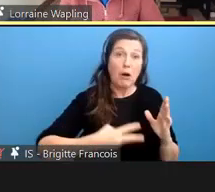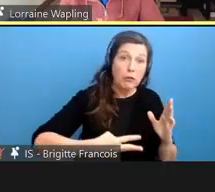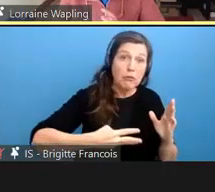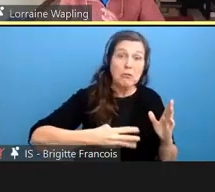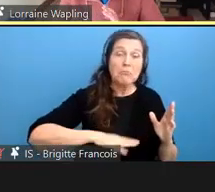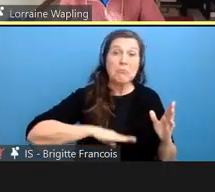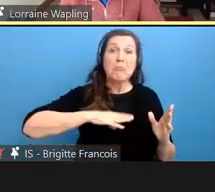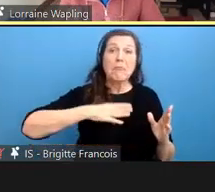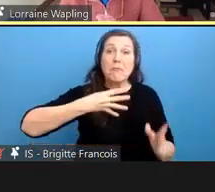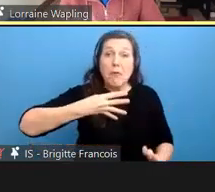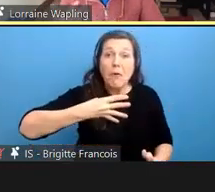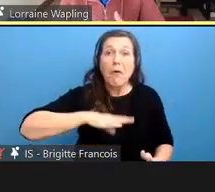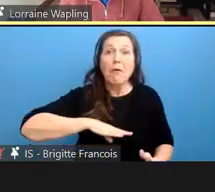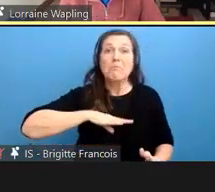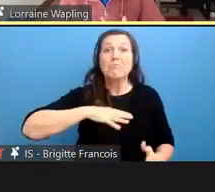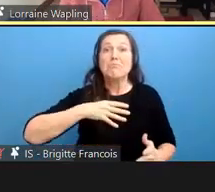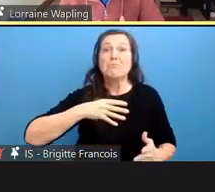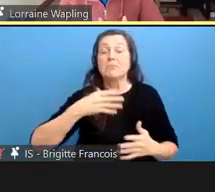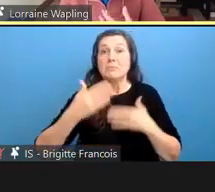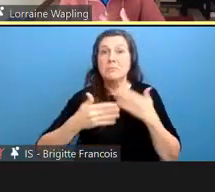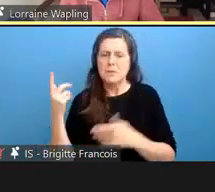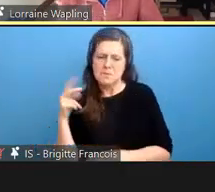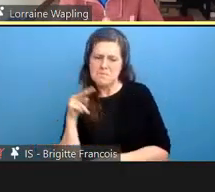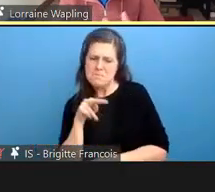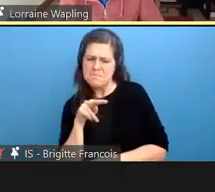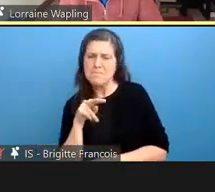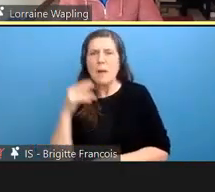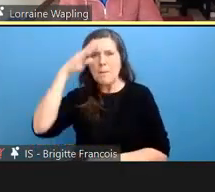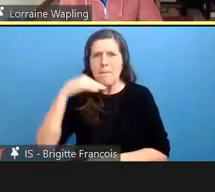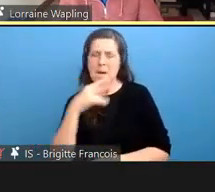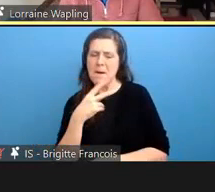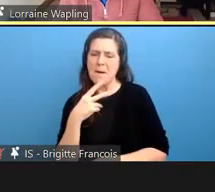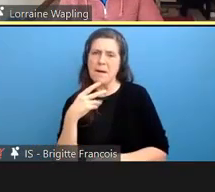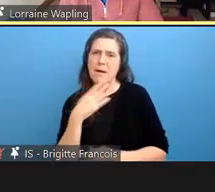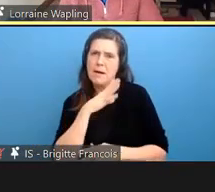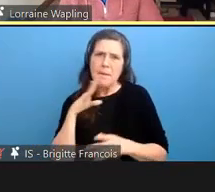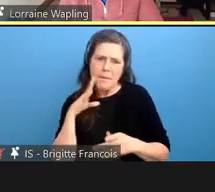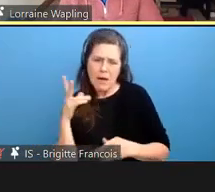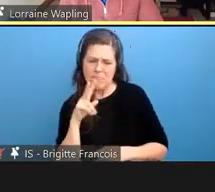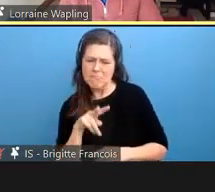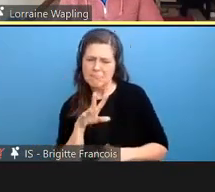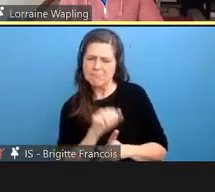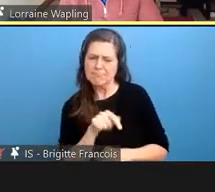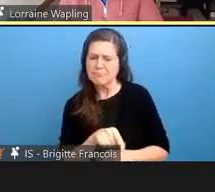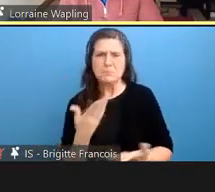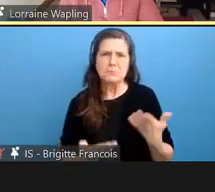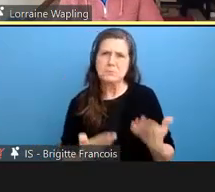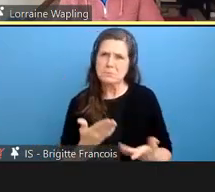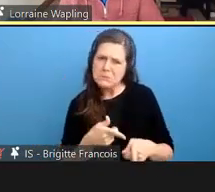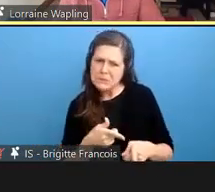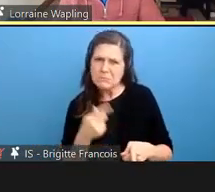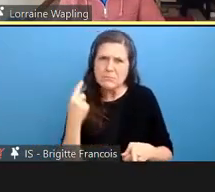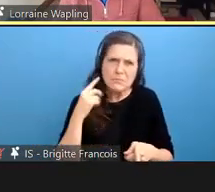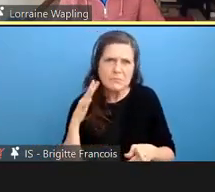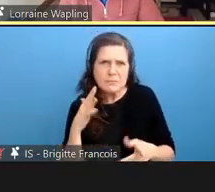4, when parents become more suspicious because the language isn't developing. But it can be as late as 6,